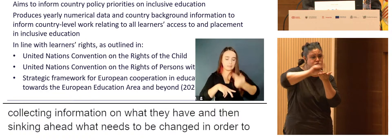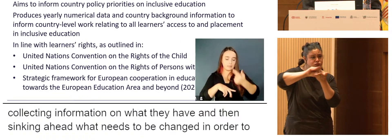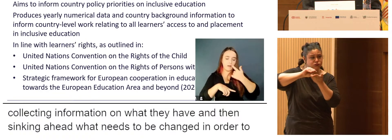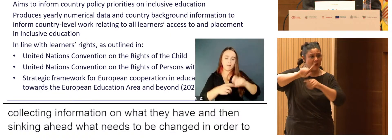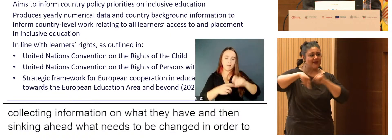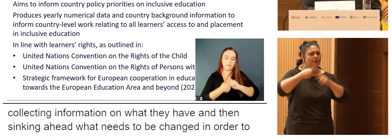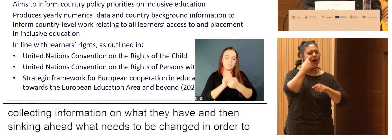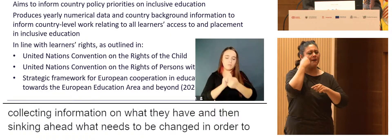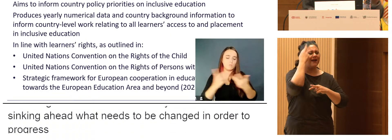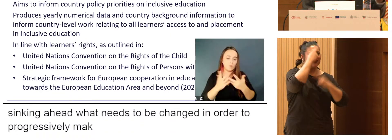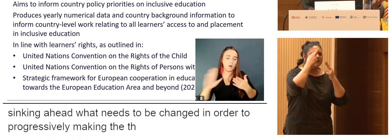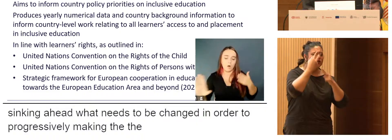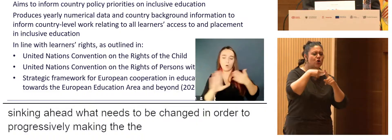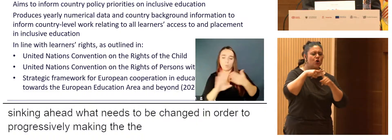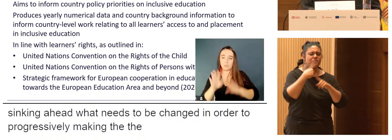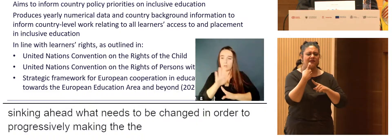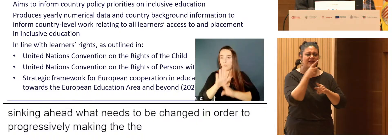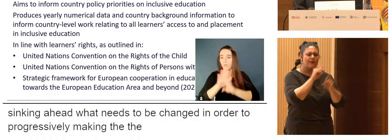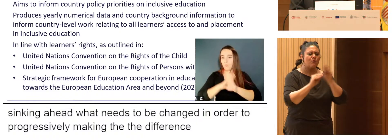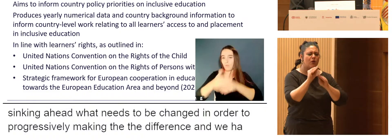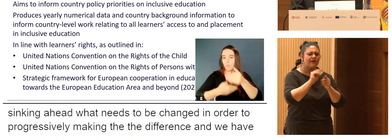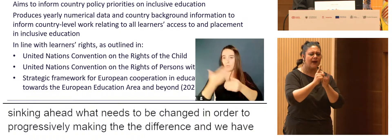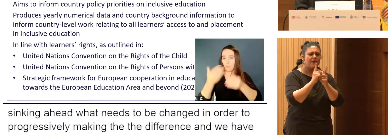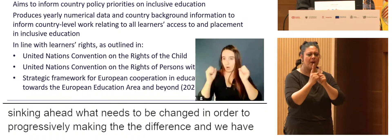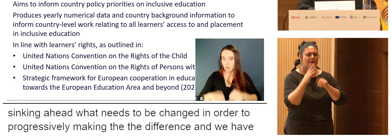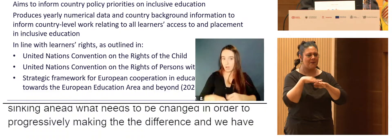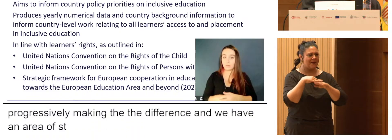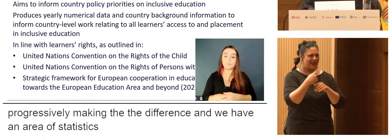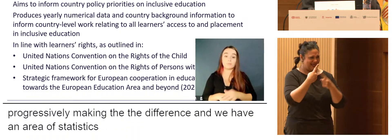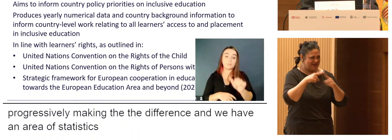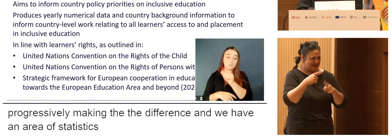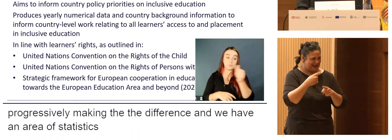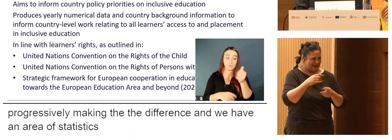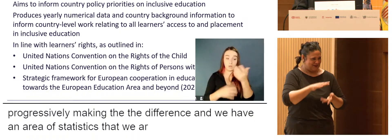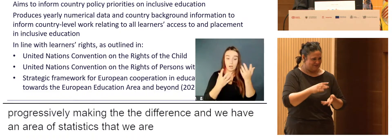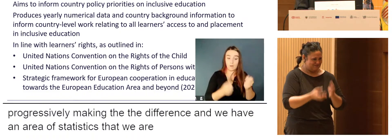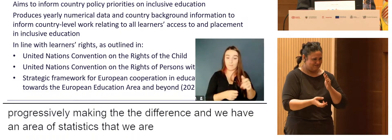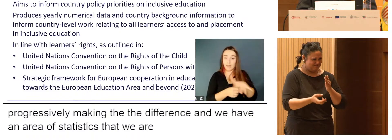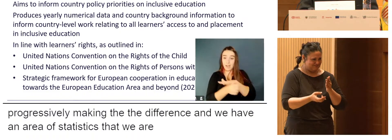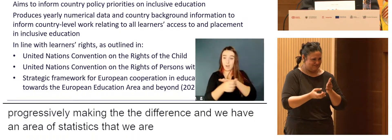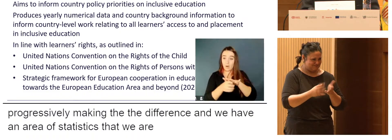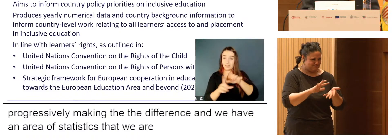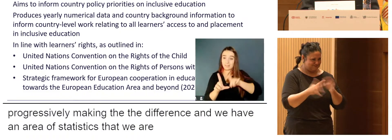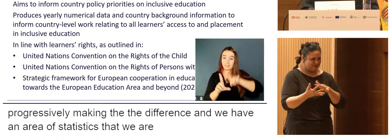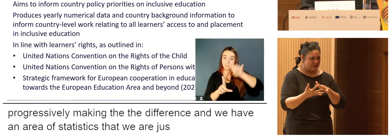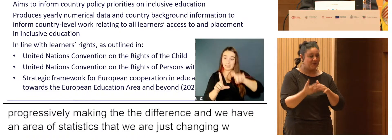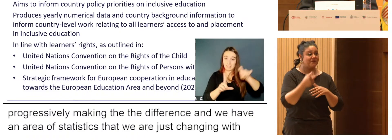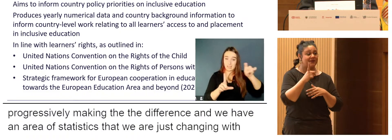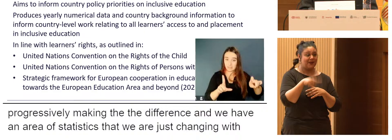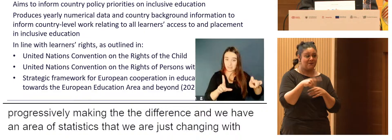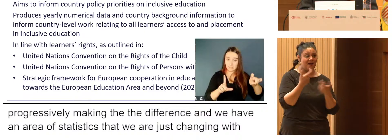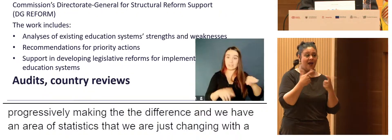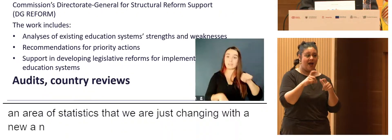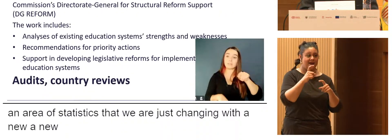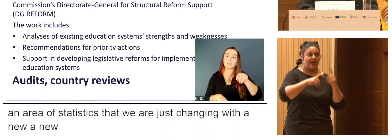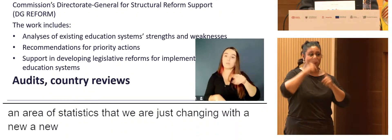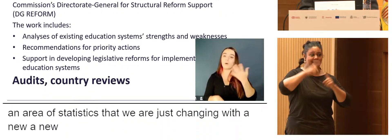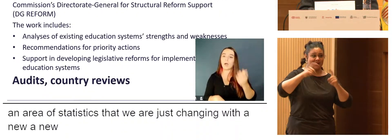making the difference. And we have an area of statistics that we are just changing with a new